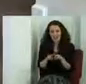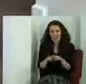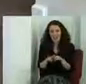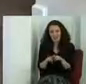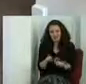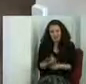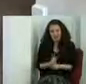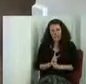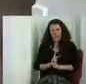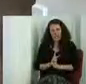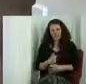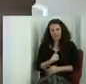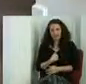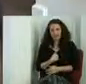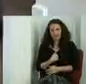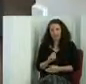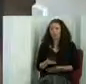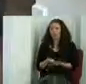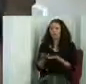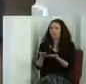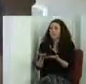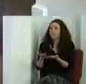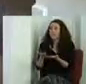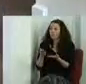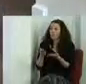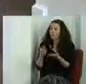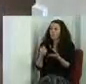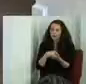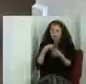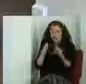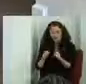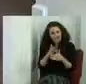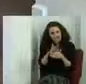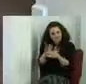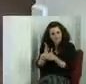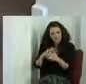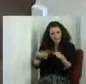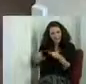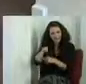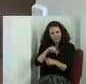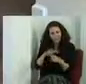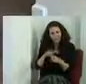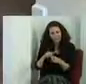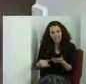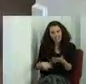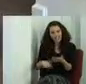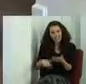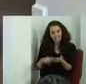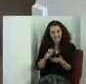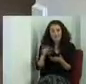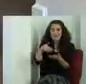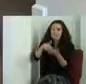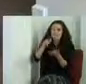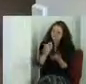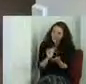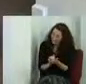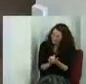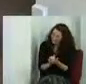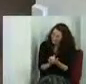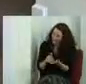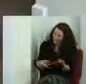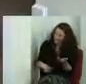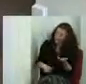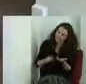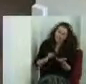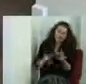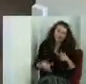that is given to us so that we have something to share with one another. That sense of abundance, that sense of life,